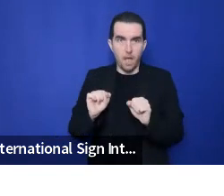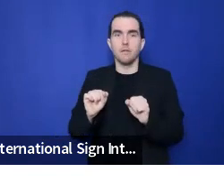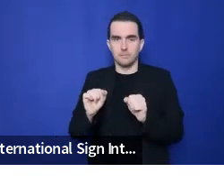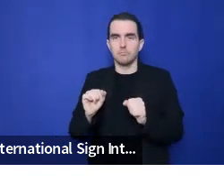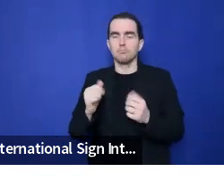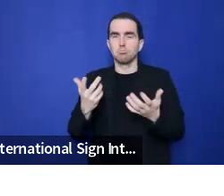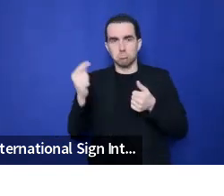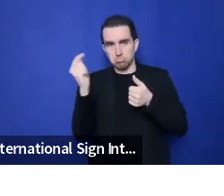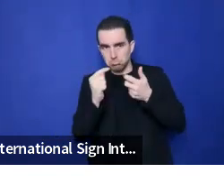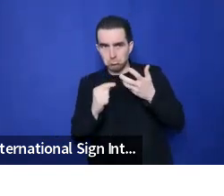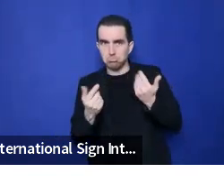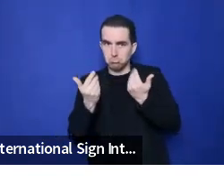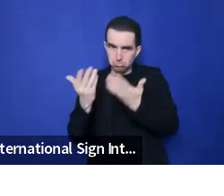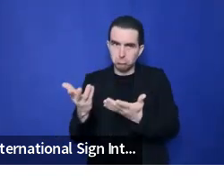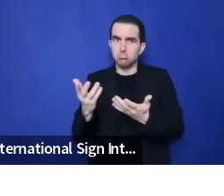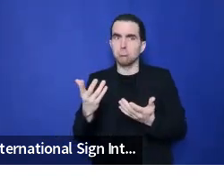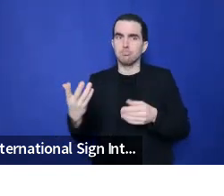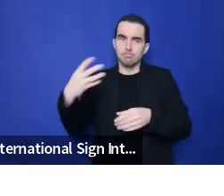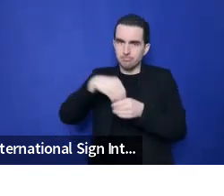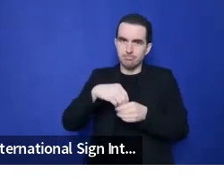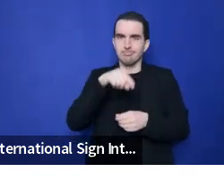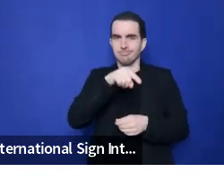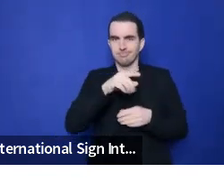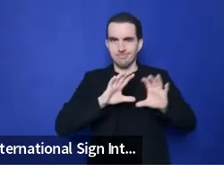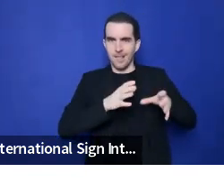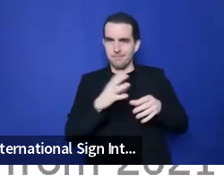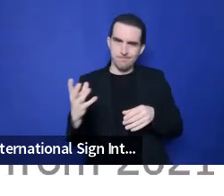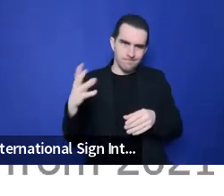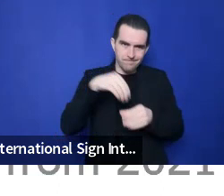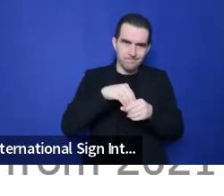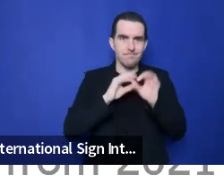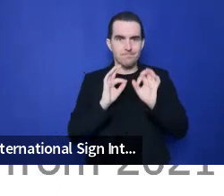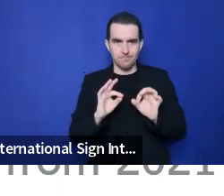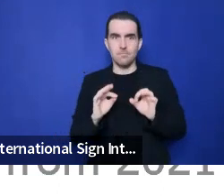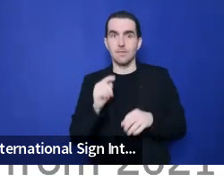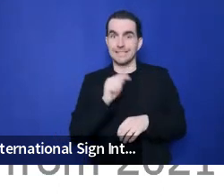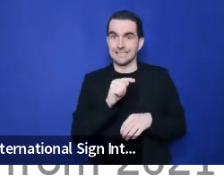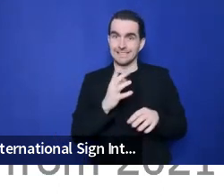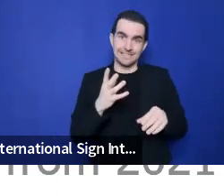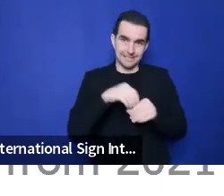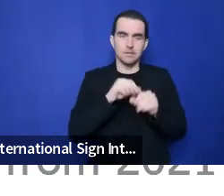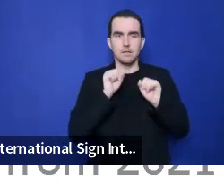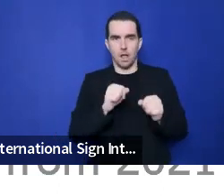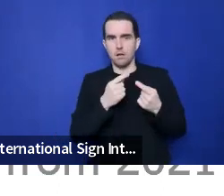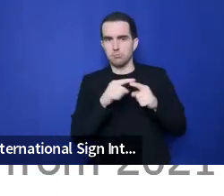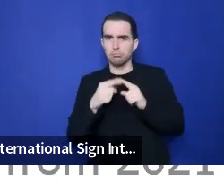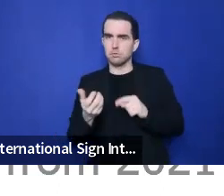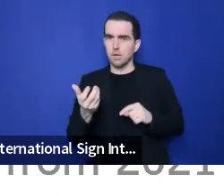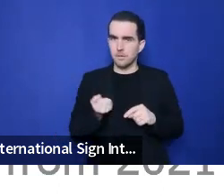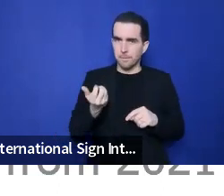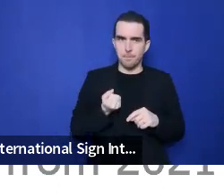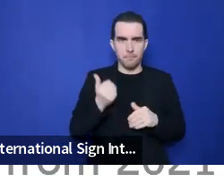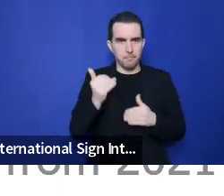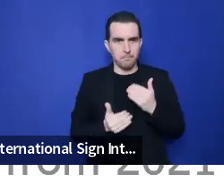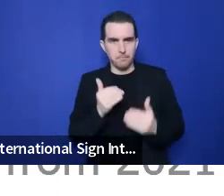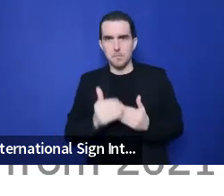the income sources. So it's very community empowerment. The club model is recognized by the